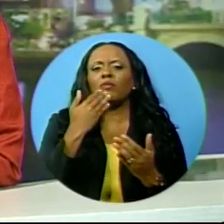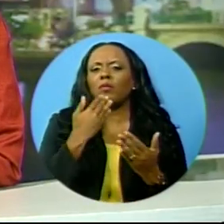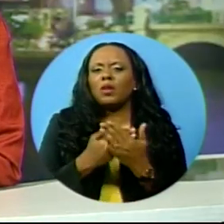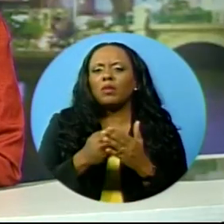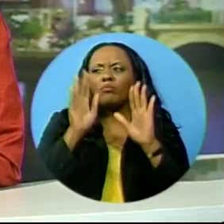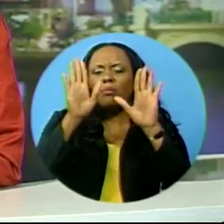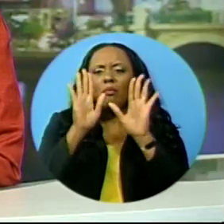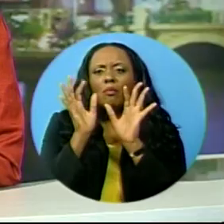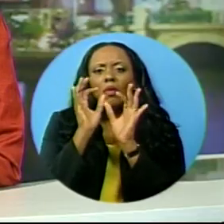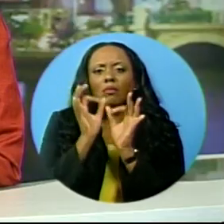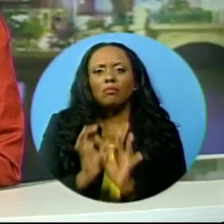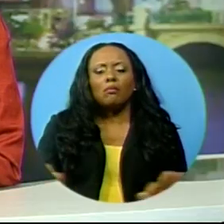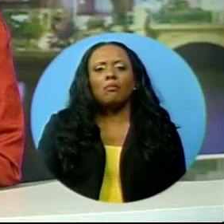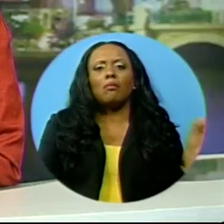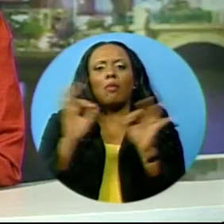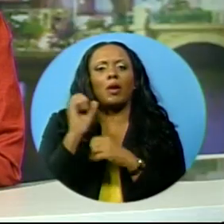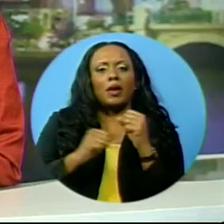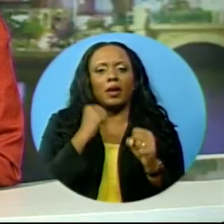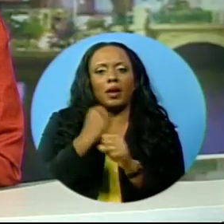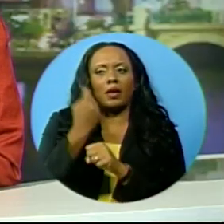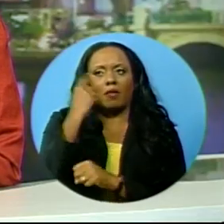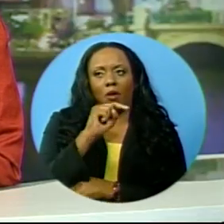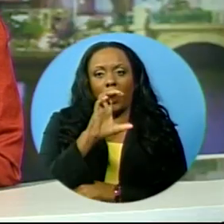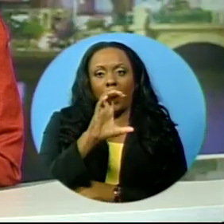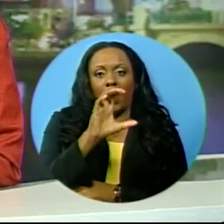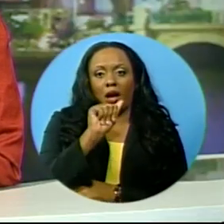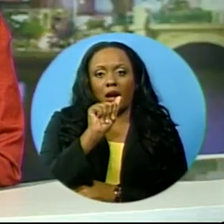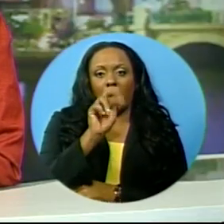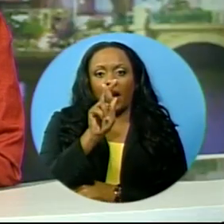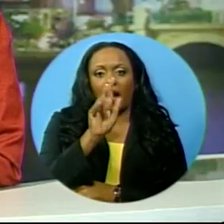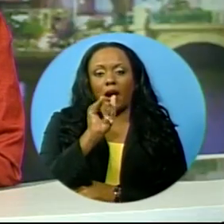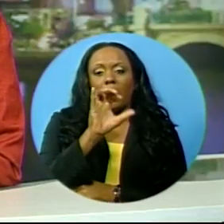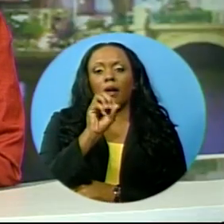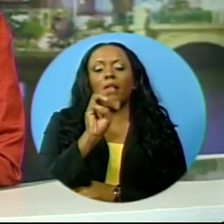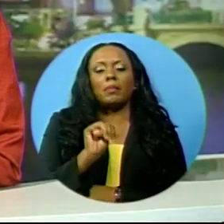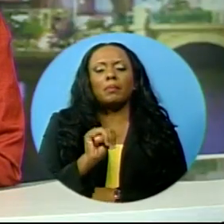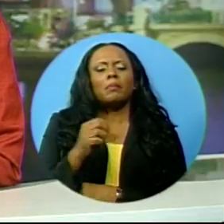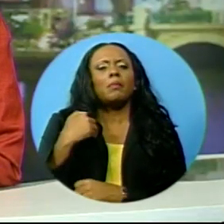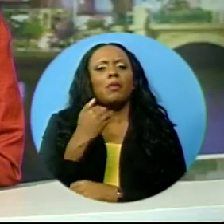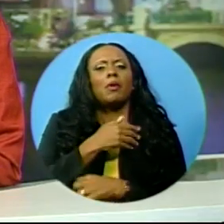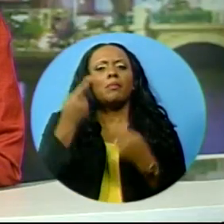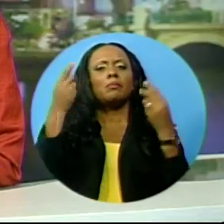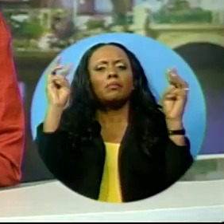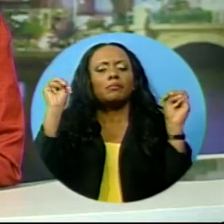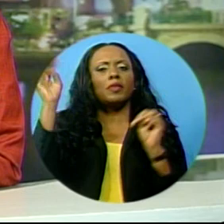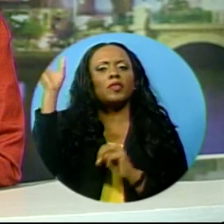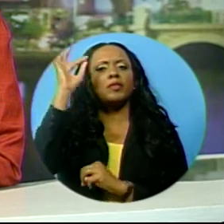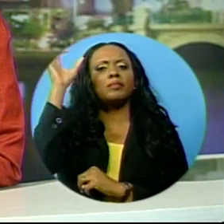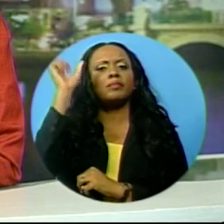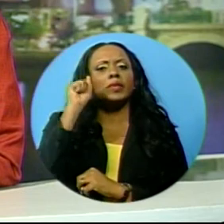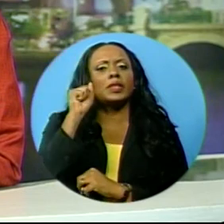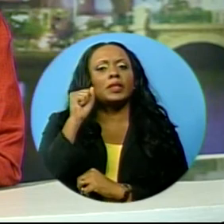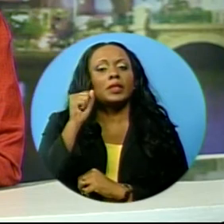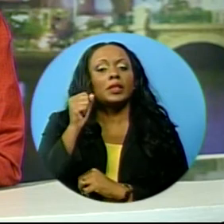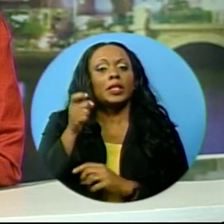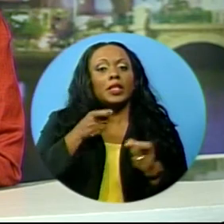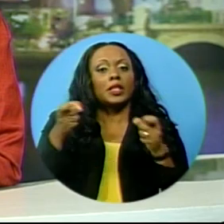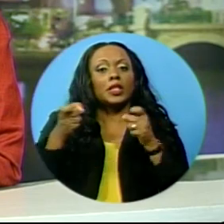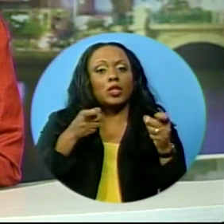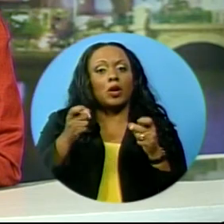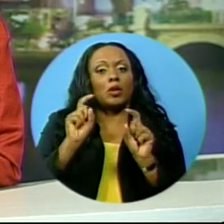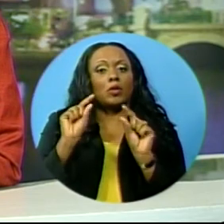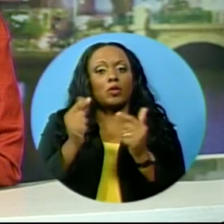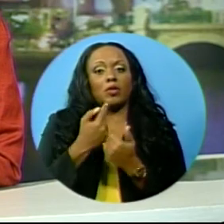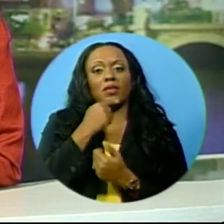a good year of great importance to CARICOM. This from Prime Minister Fando Stewart, who is also current chairman of the regional grouping,